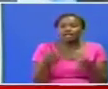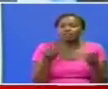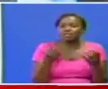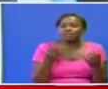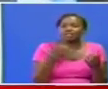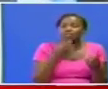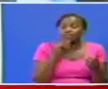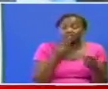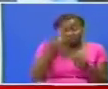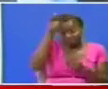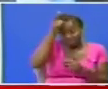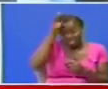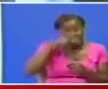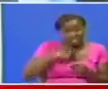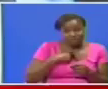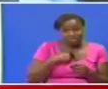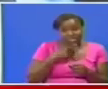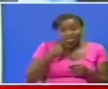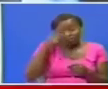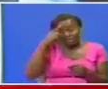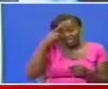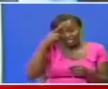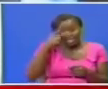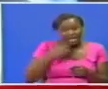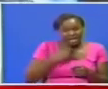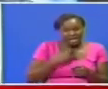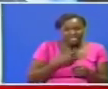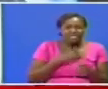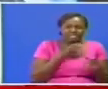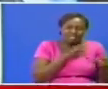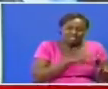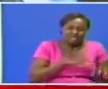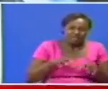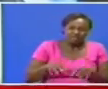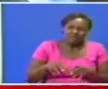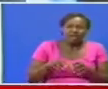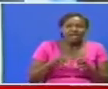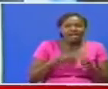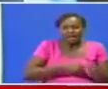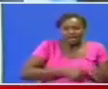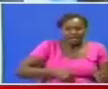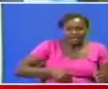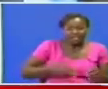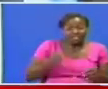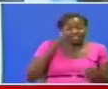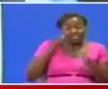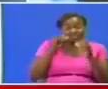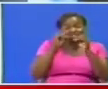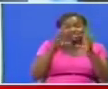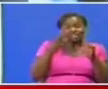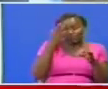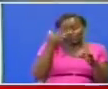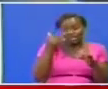our village. My parents endured the pain of poverty, hunger, and regular insecurity because they knew that